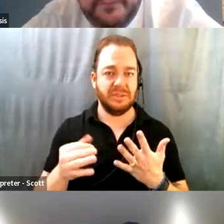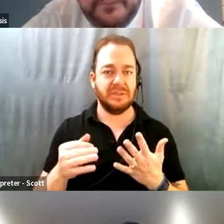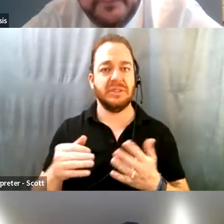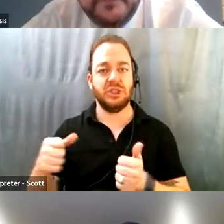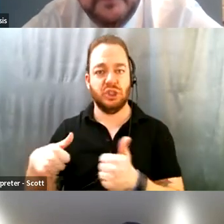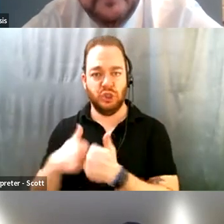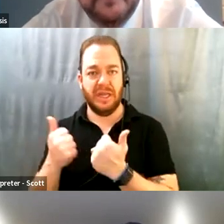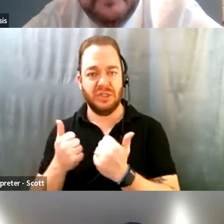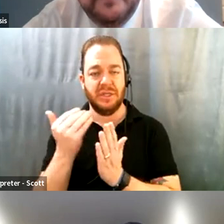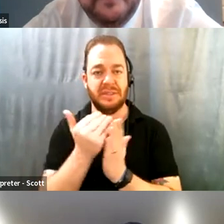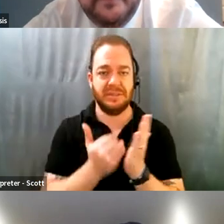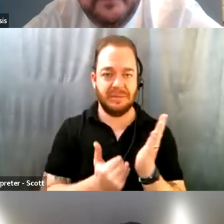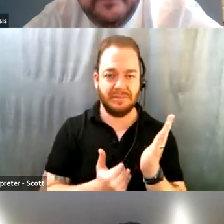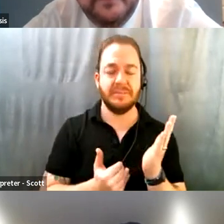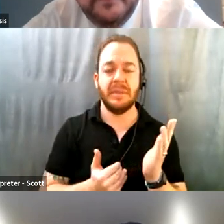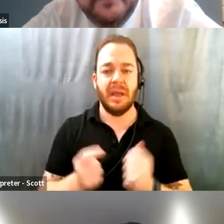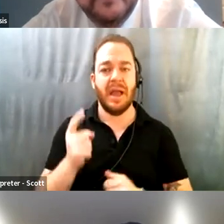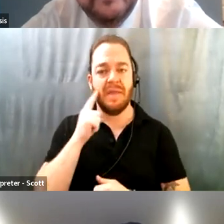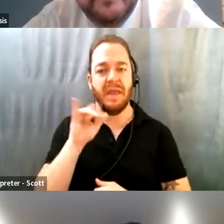challenges with each, I think